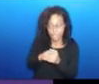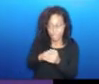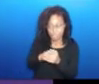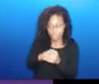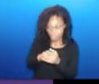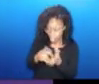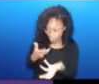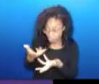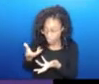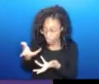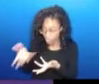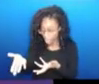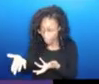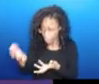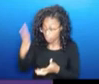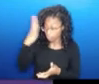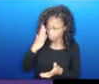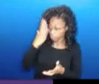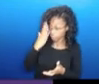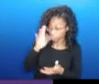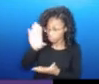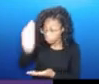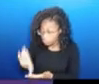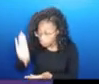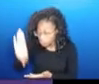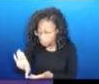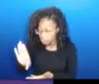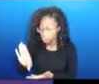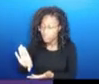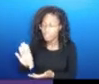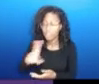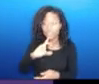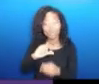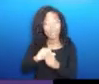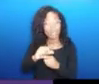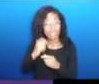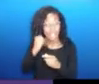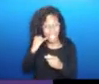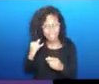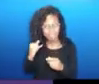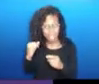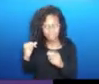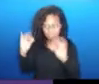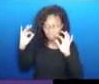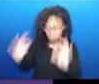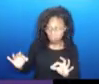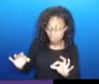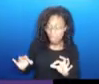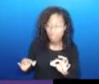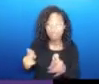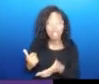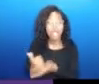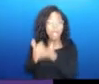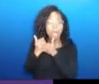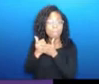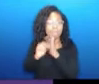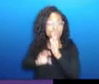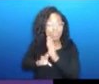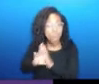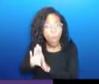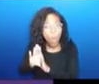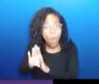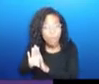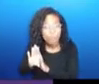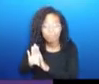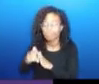with. Social can really help you grow. It can help you learn more about the companies you're